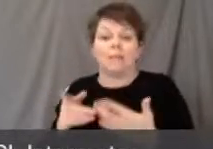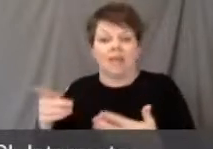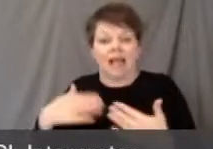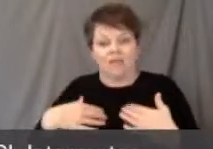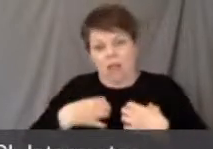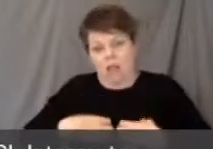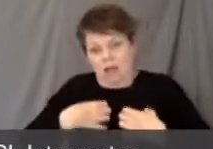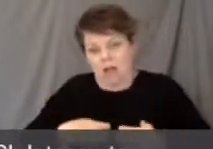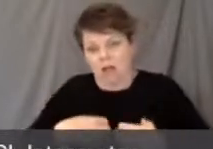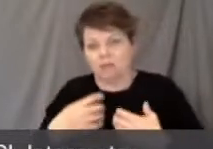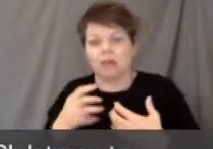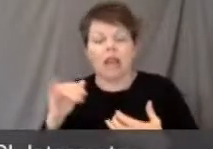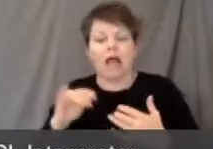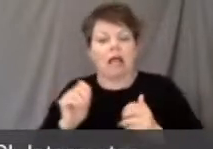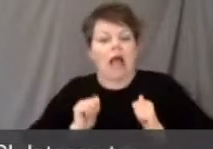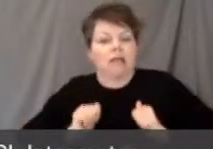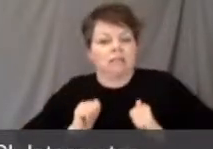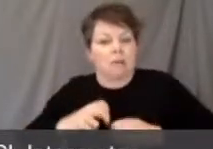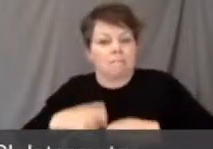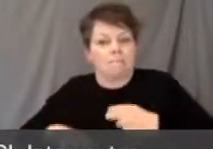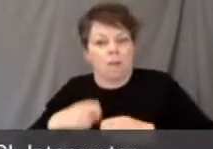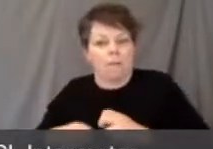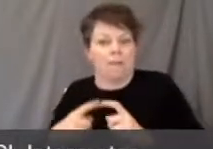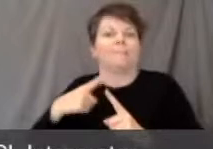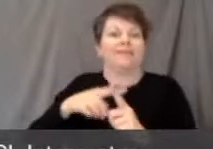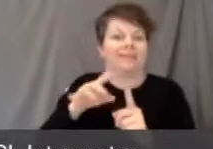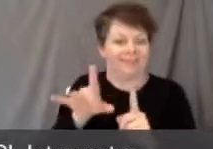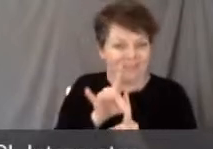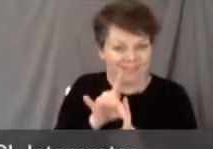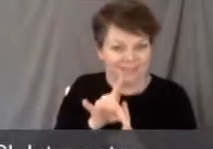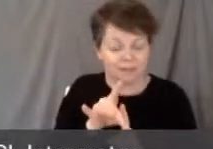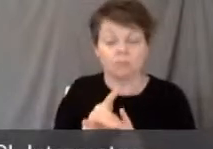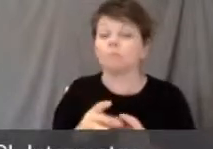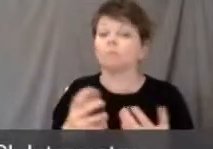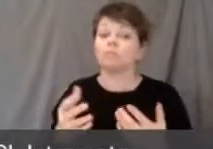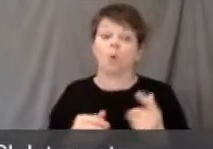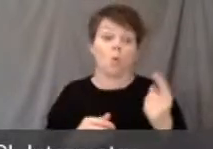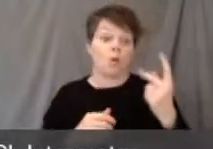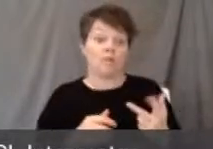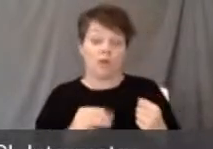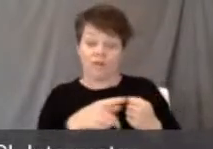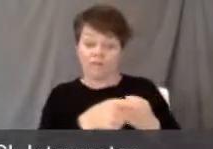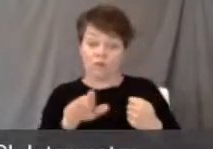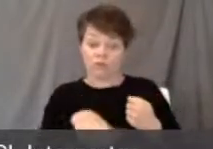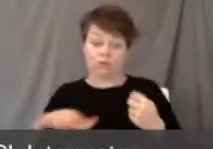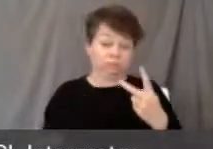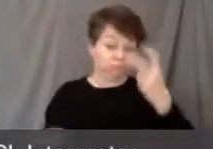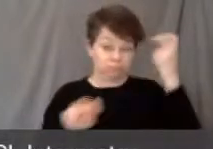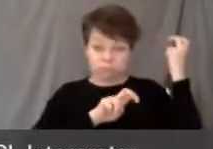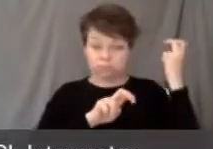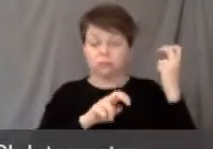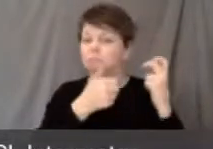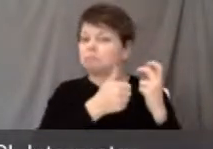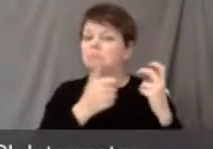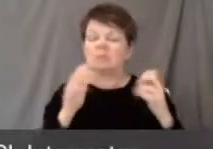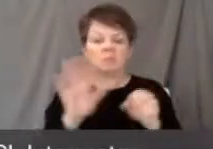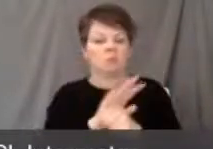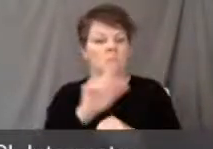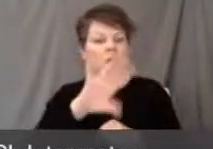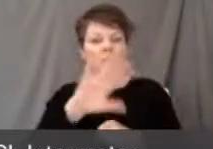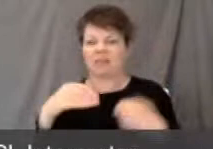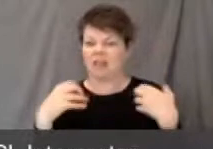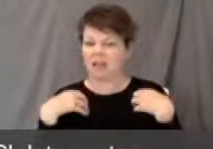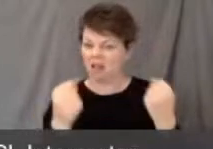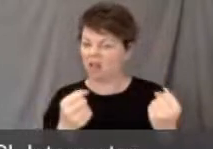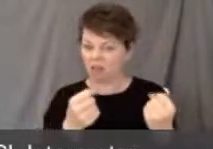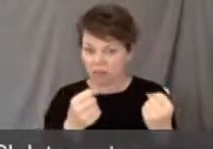condition like asthma. But about 1/3 have no known chronic health conditions, and they